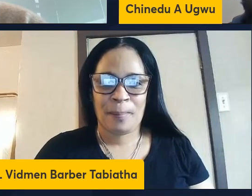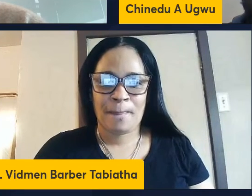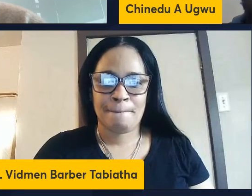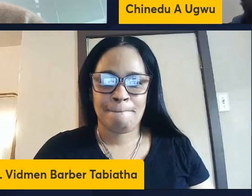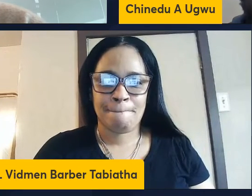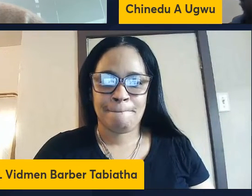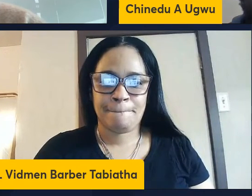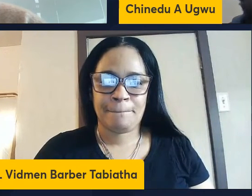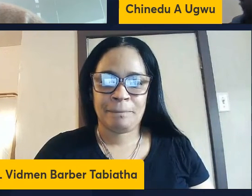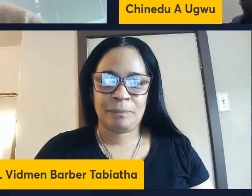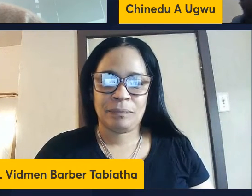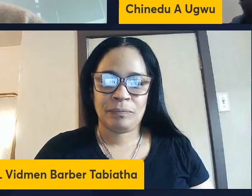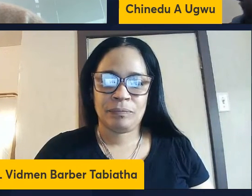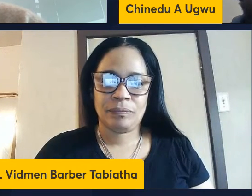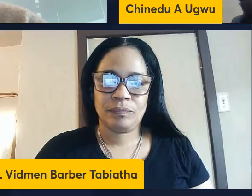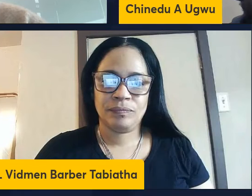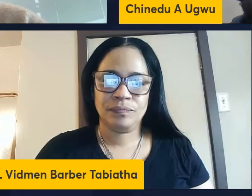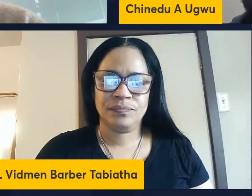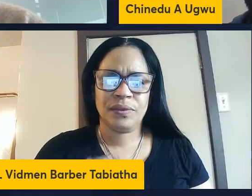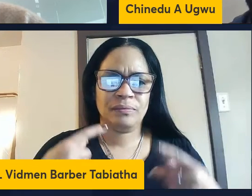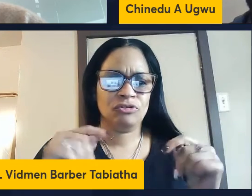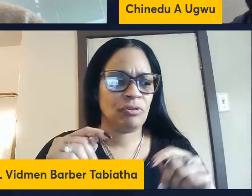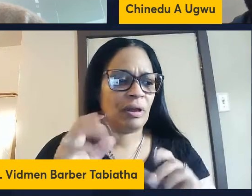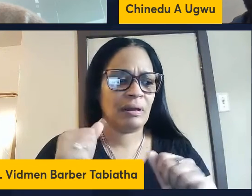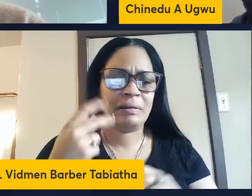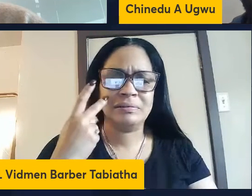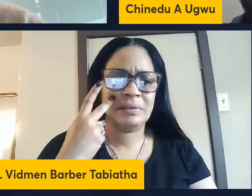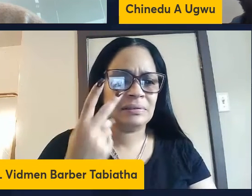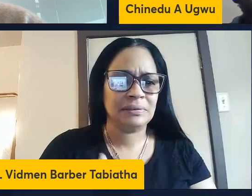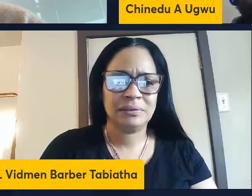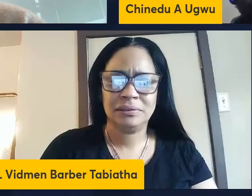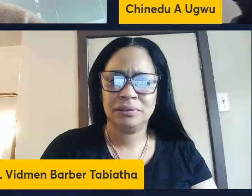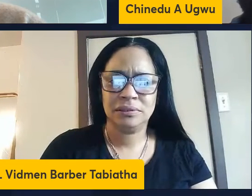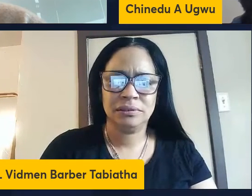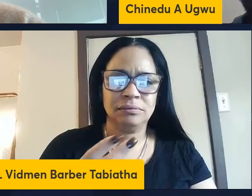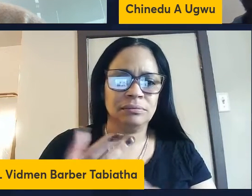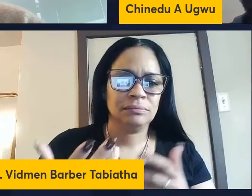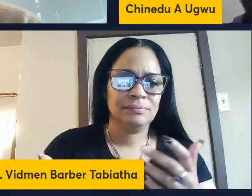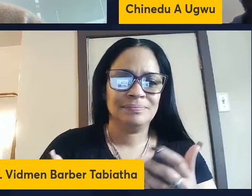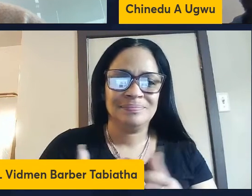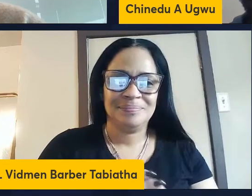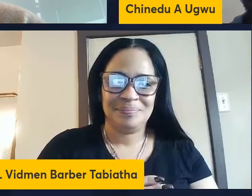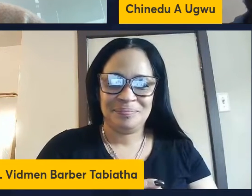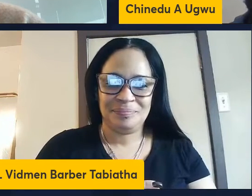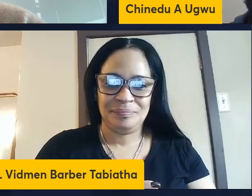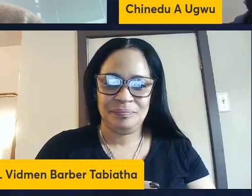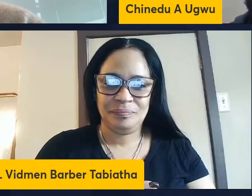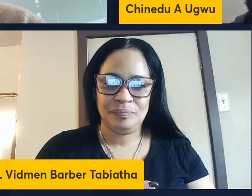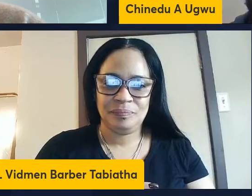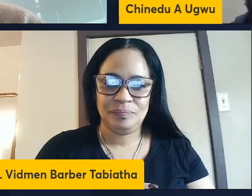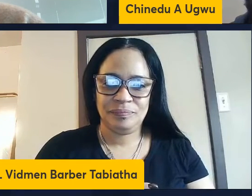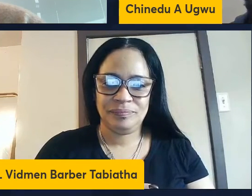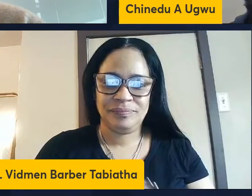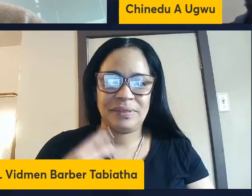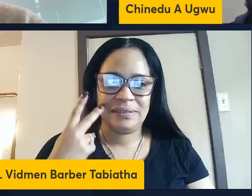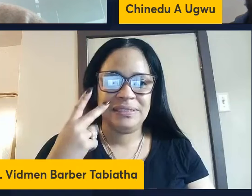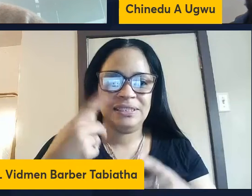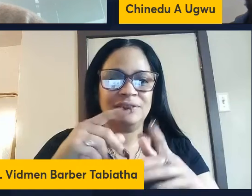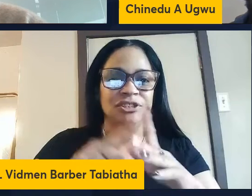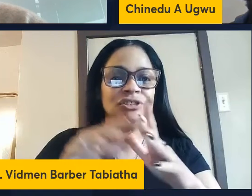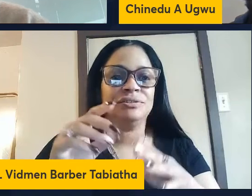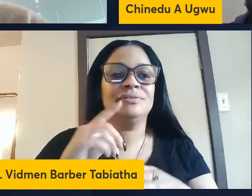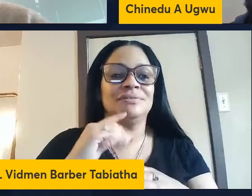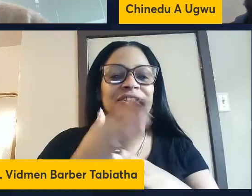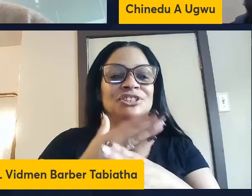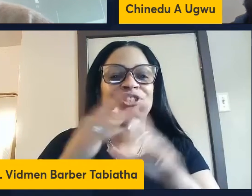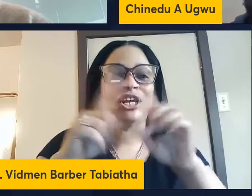What? I'm trying. I can't see. Okay, I see it now. Okay, share. Do